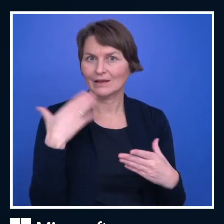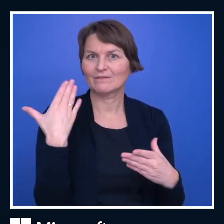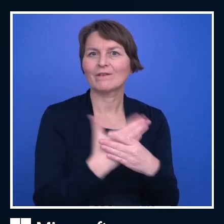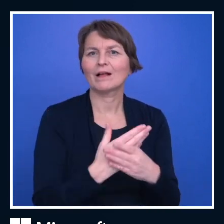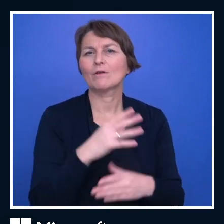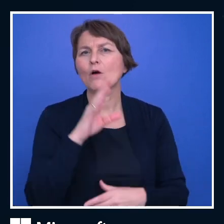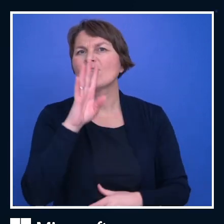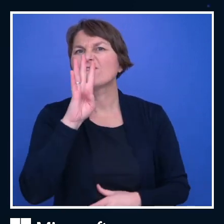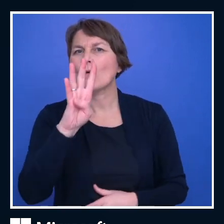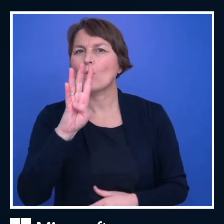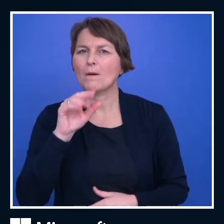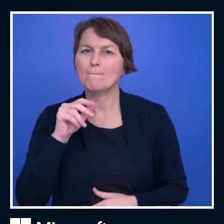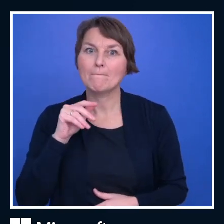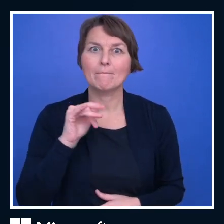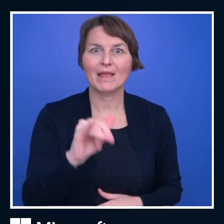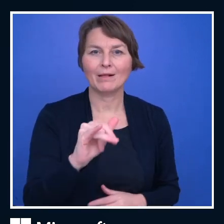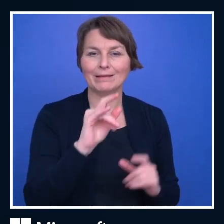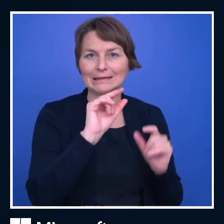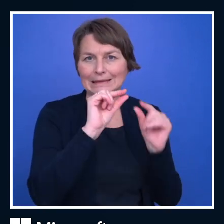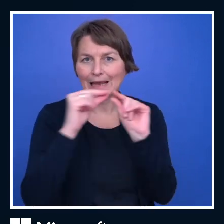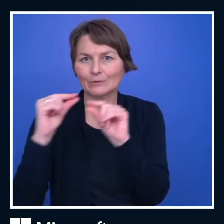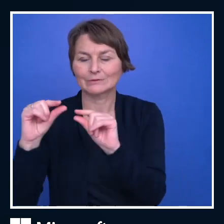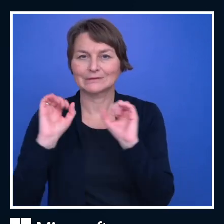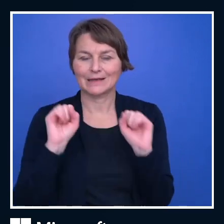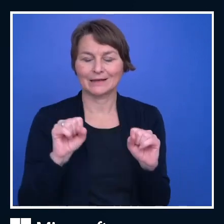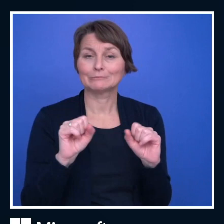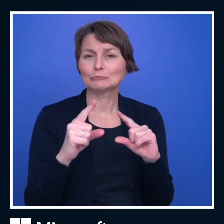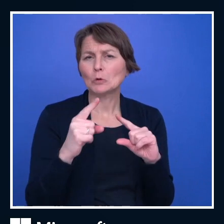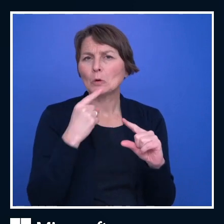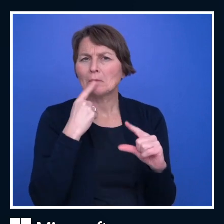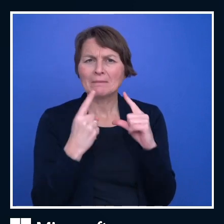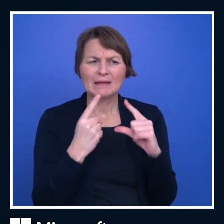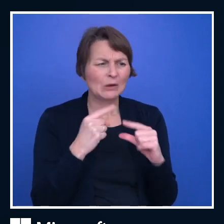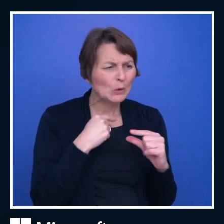because you might be missing certain data.